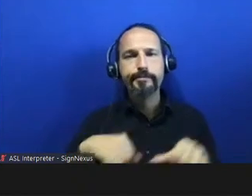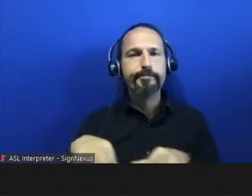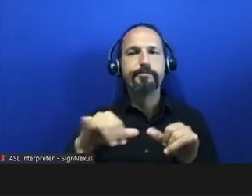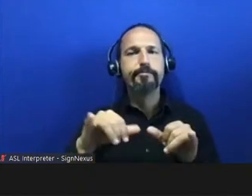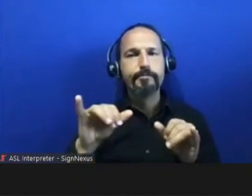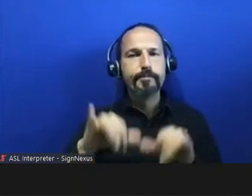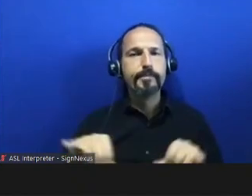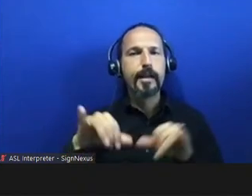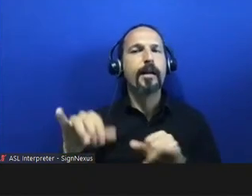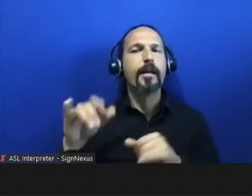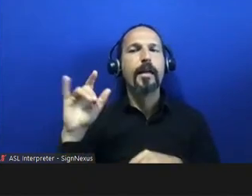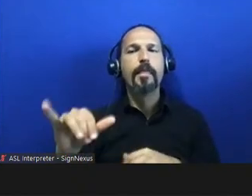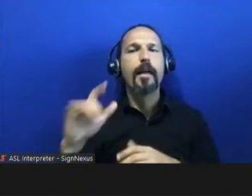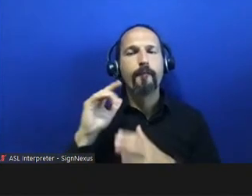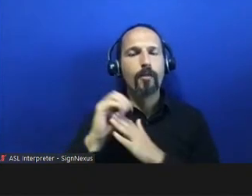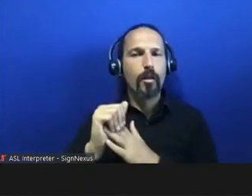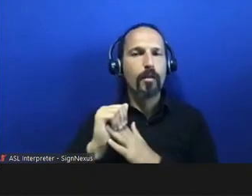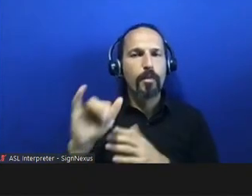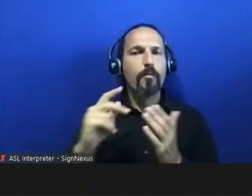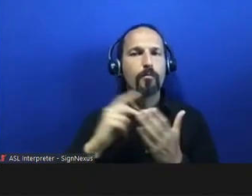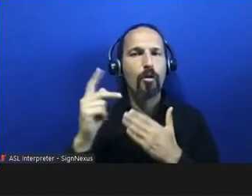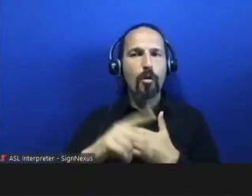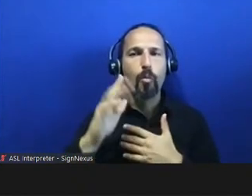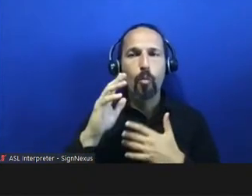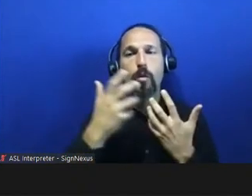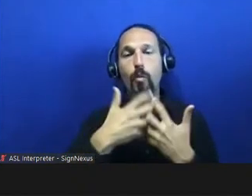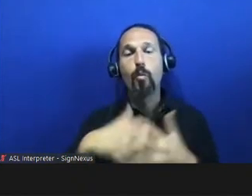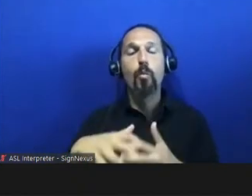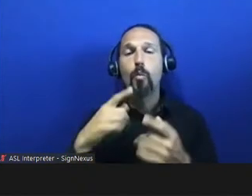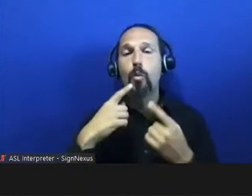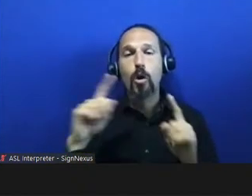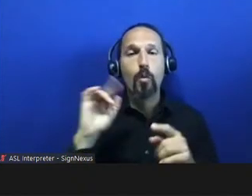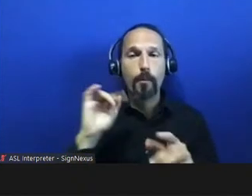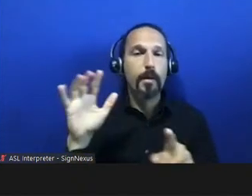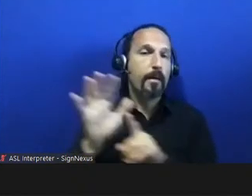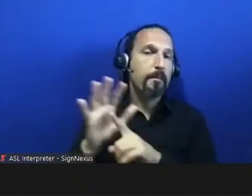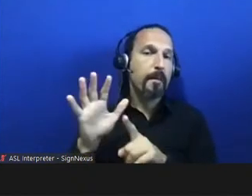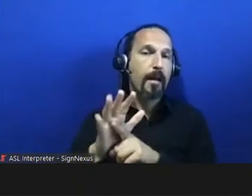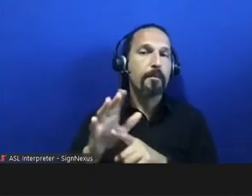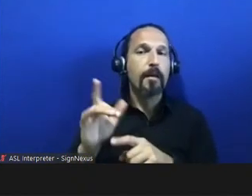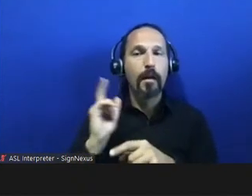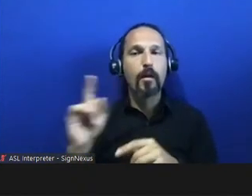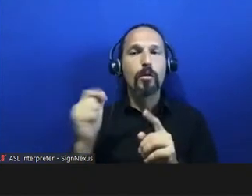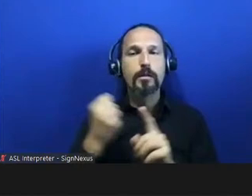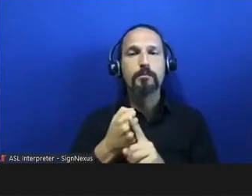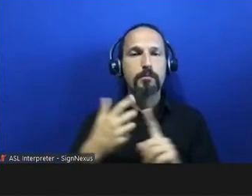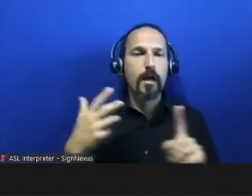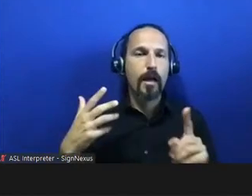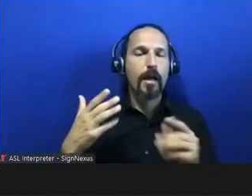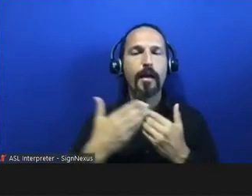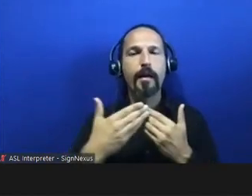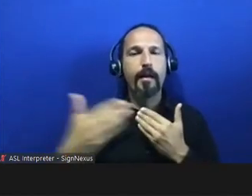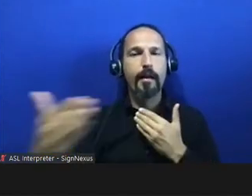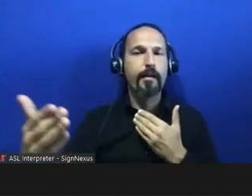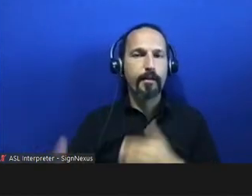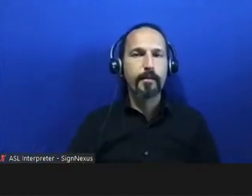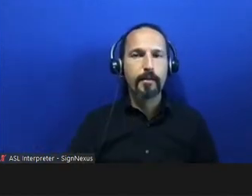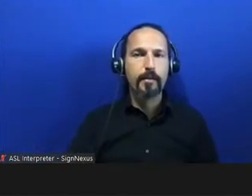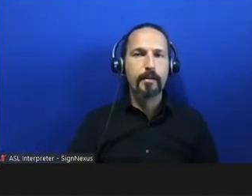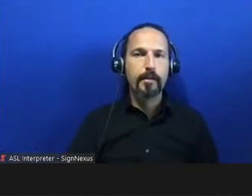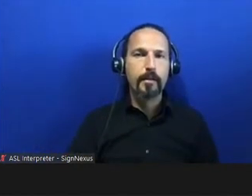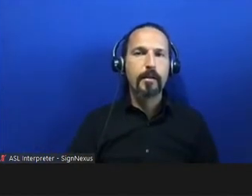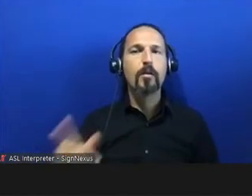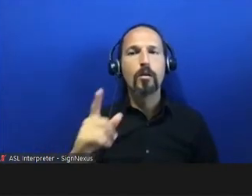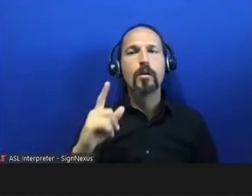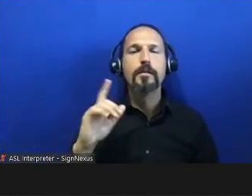leadership this program will work it will be popular and it will expand in the years and decades to come